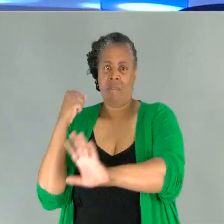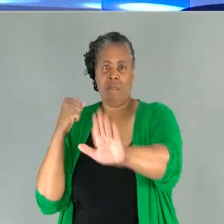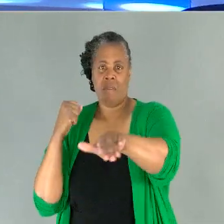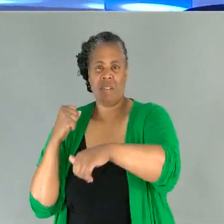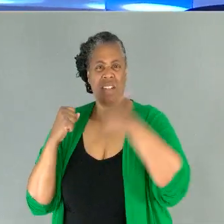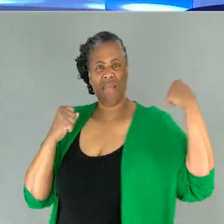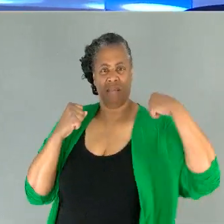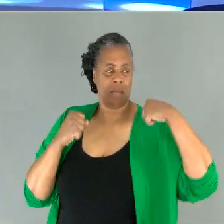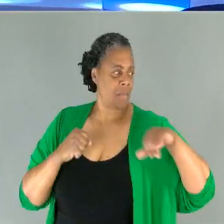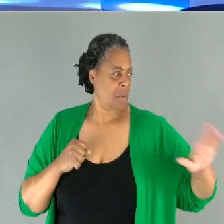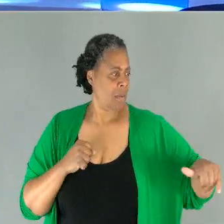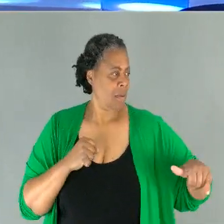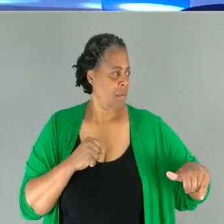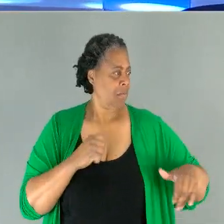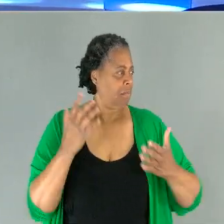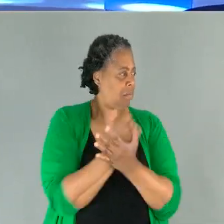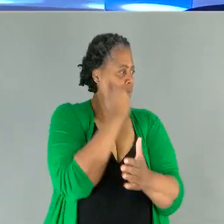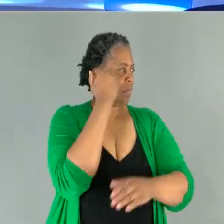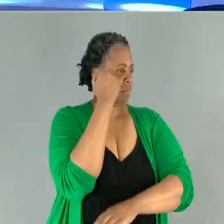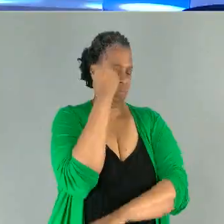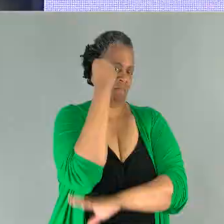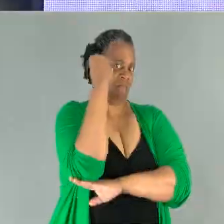Turn to your other neighbor and say, it's time to stand up.